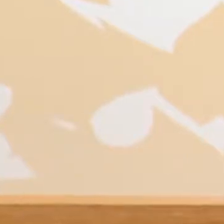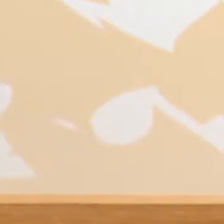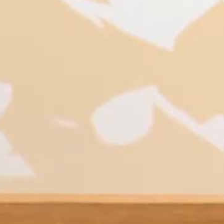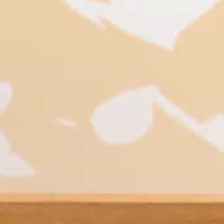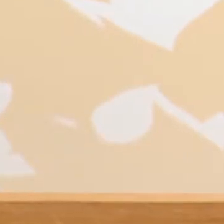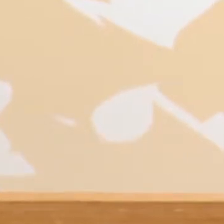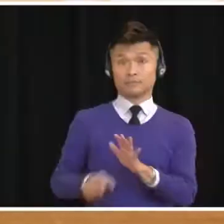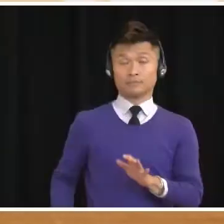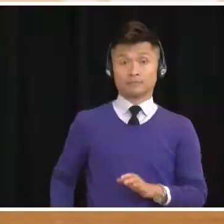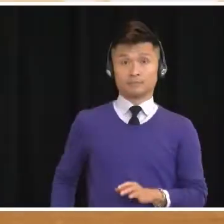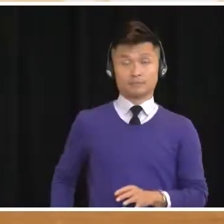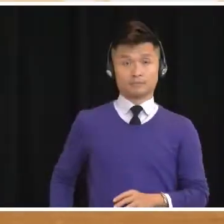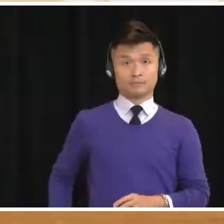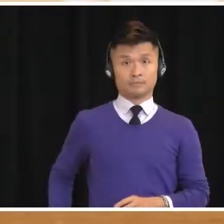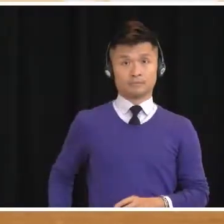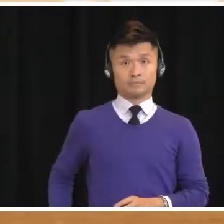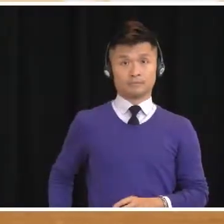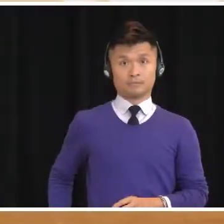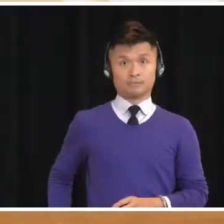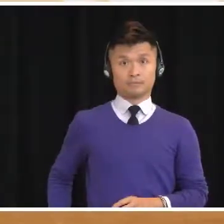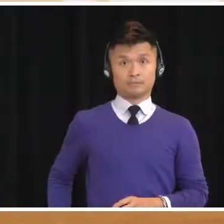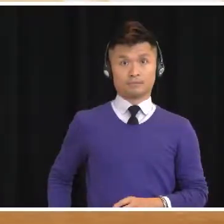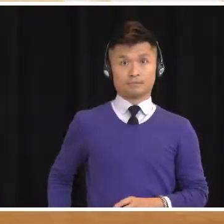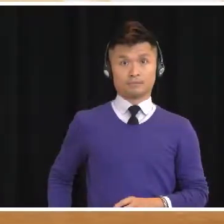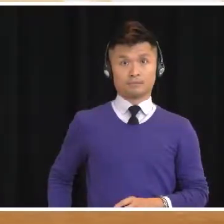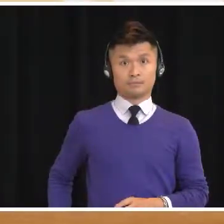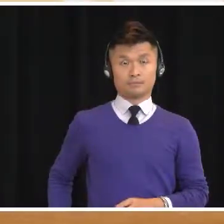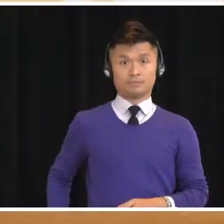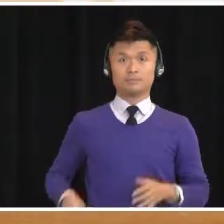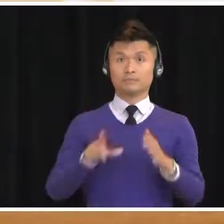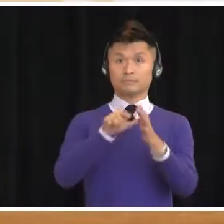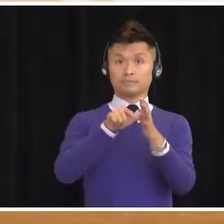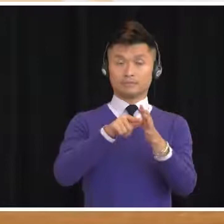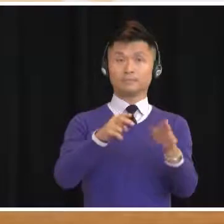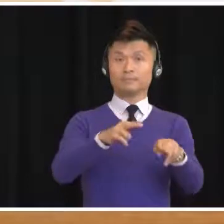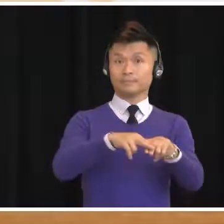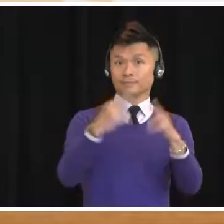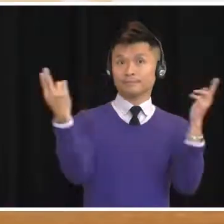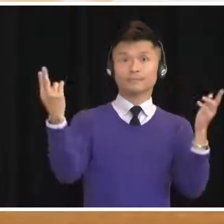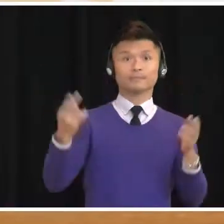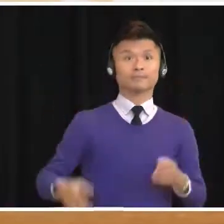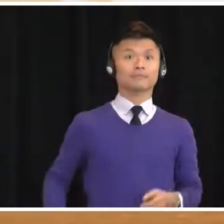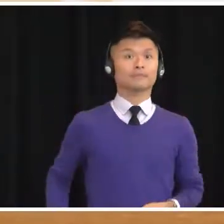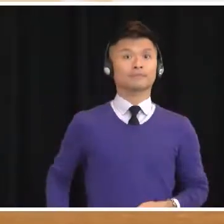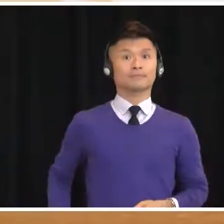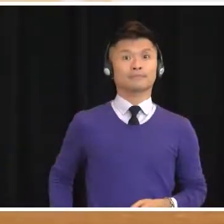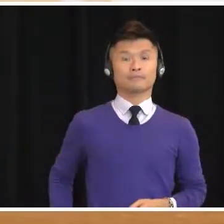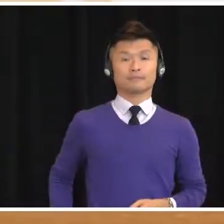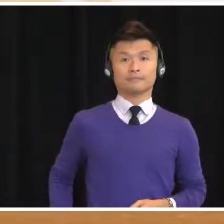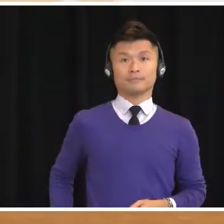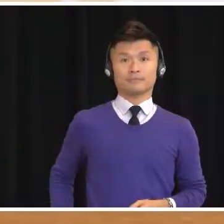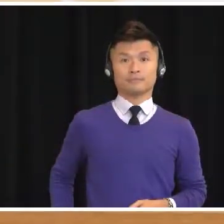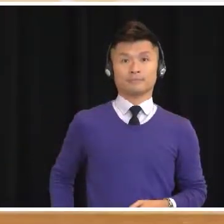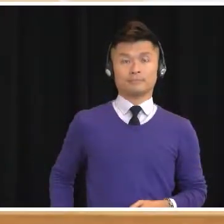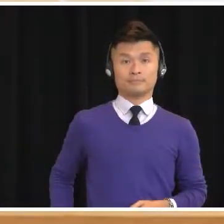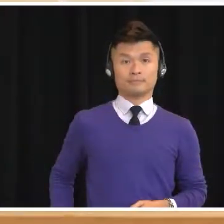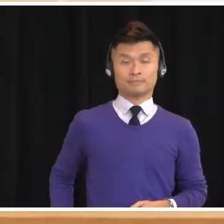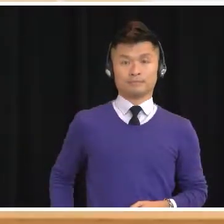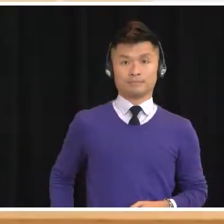of the committee on Cluster 3. As I said, a very important number